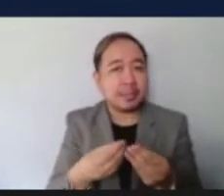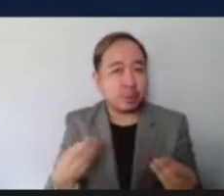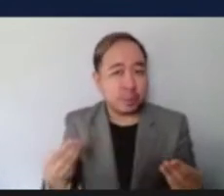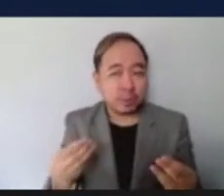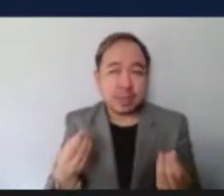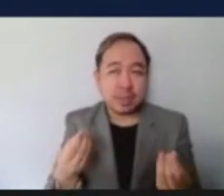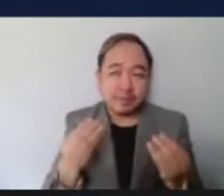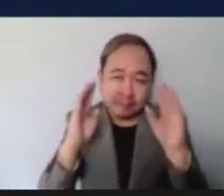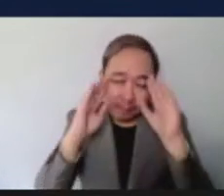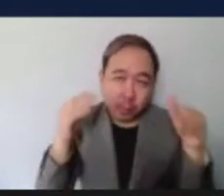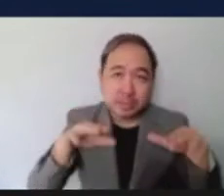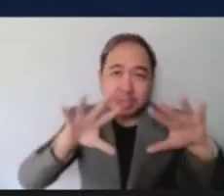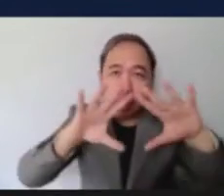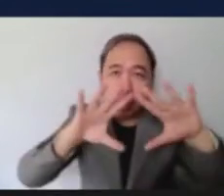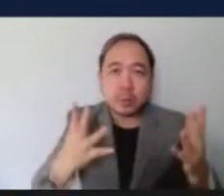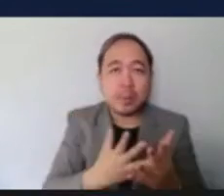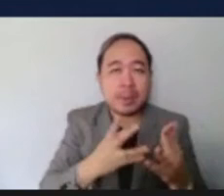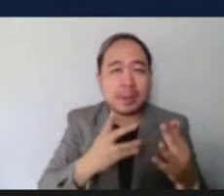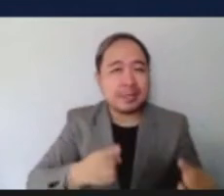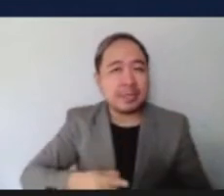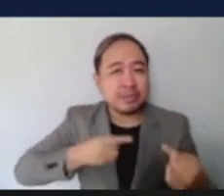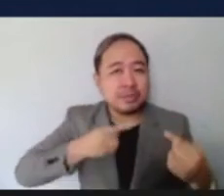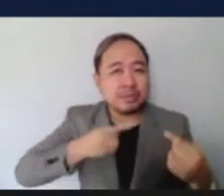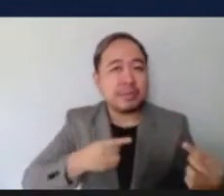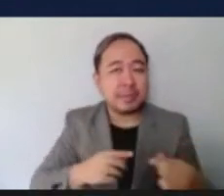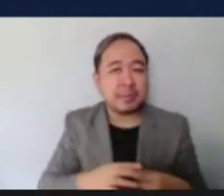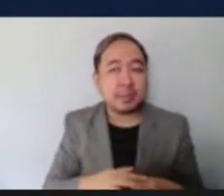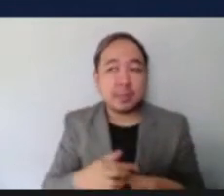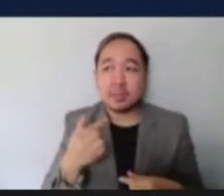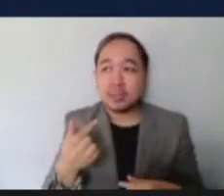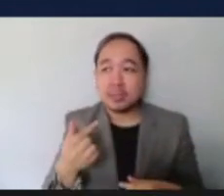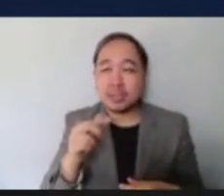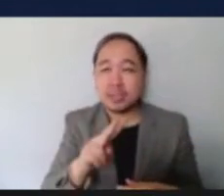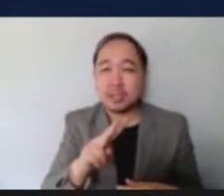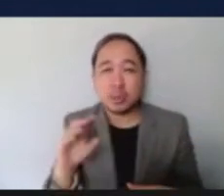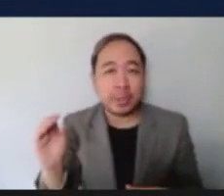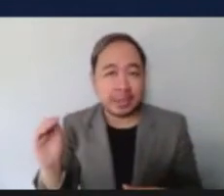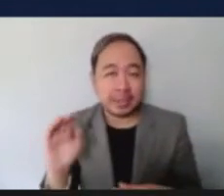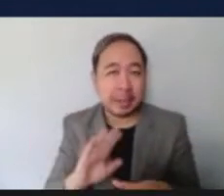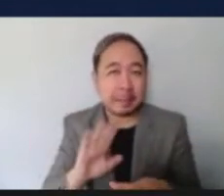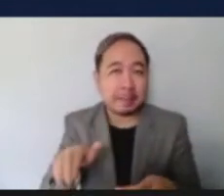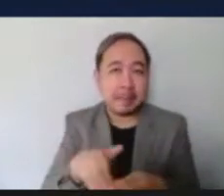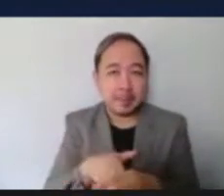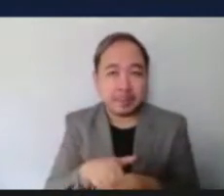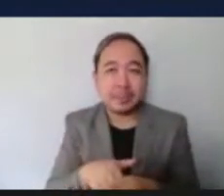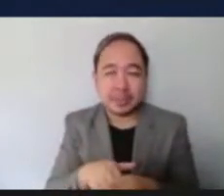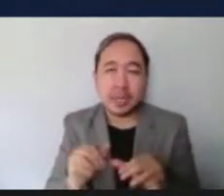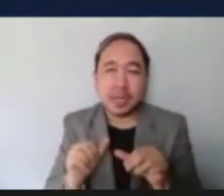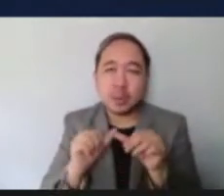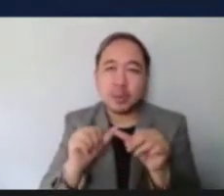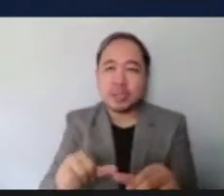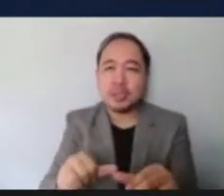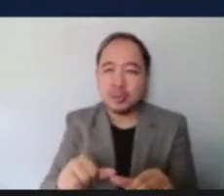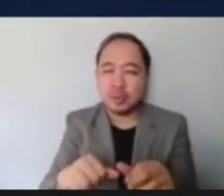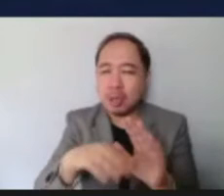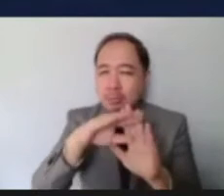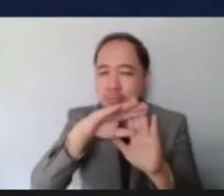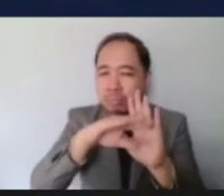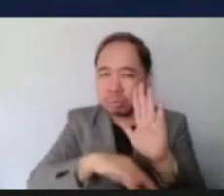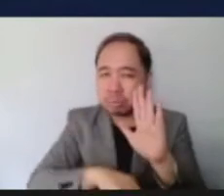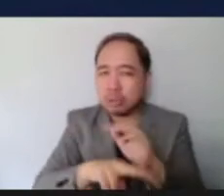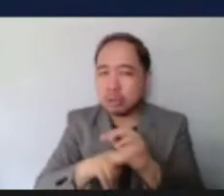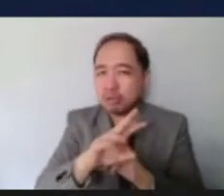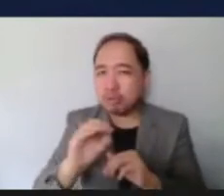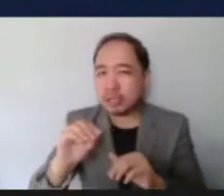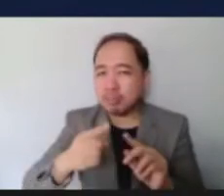talents our presidency of the T20 continued delicacy of centering the 2020 priorities on ocean